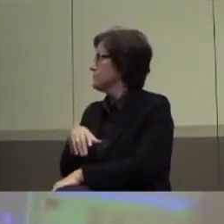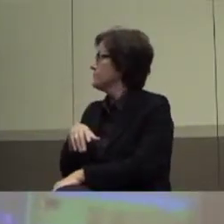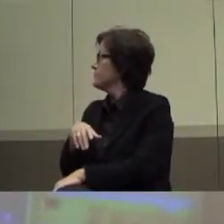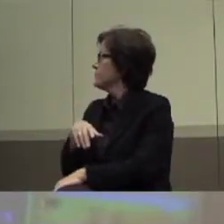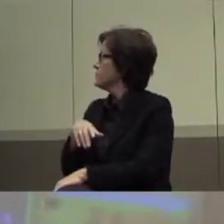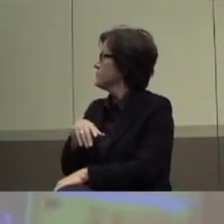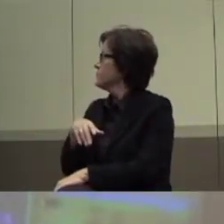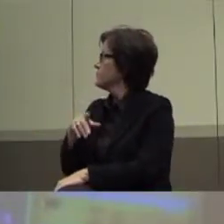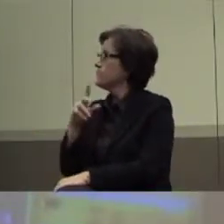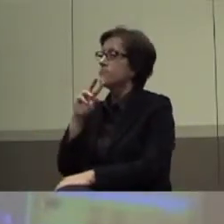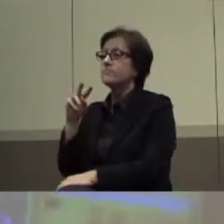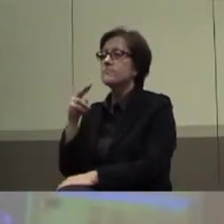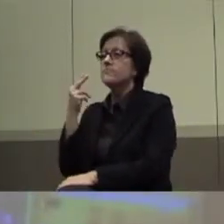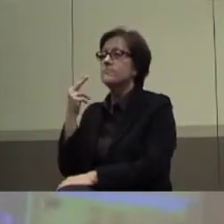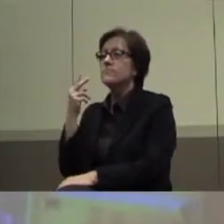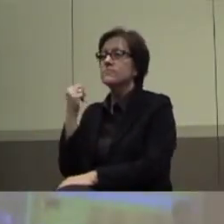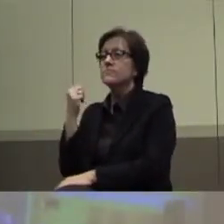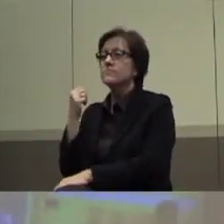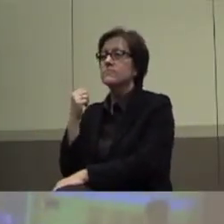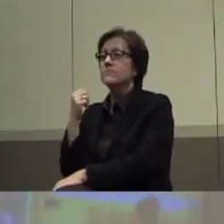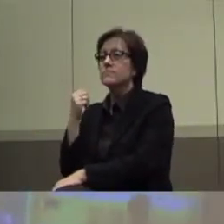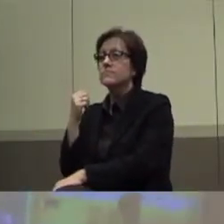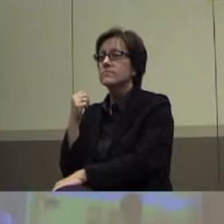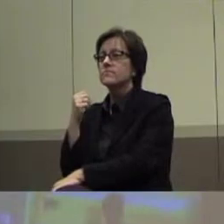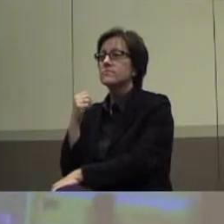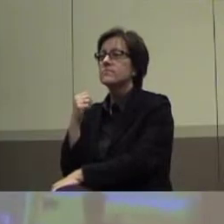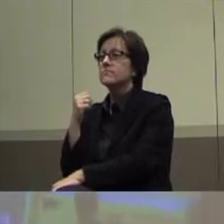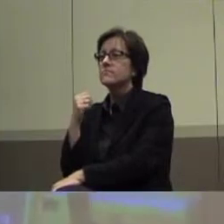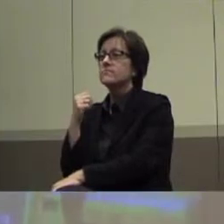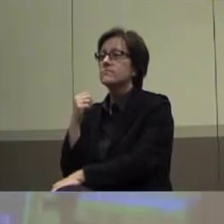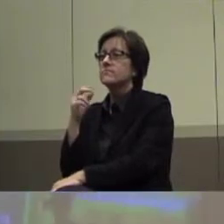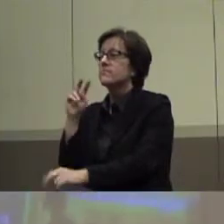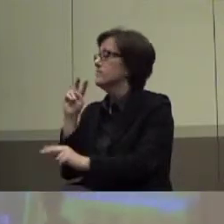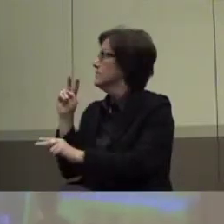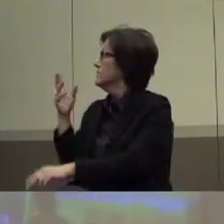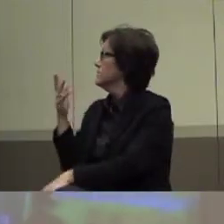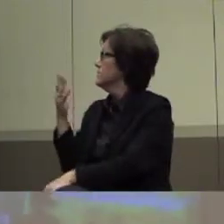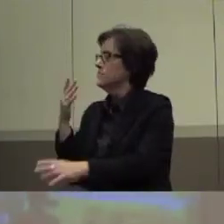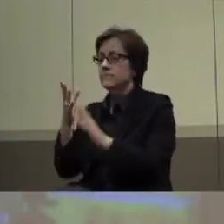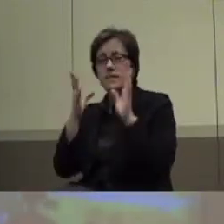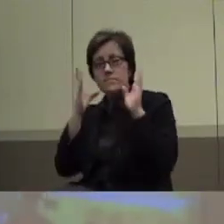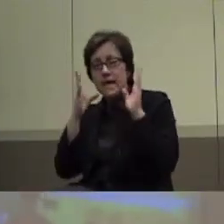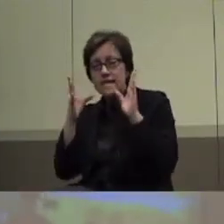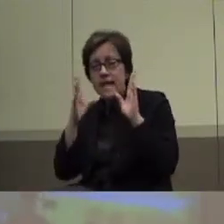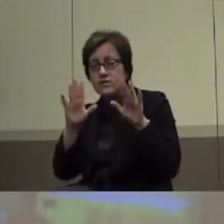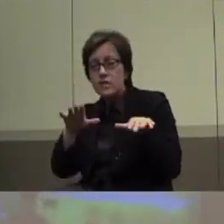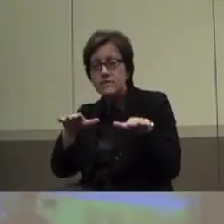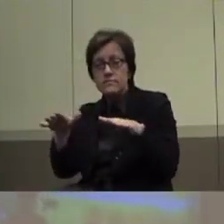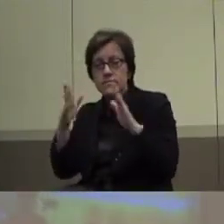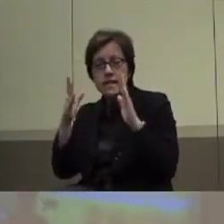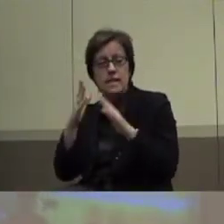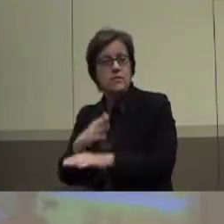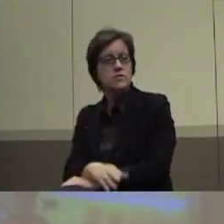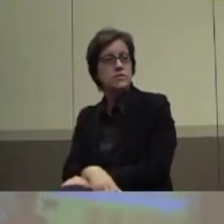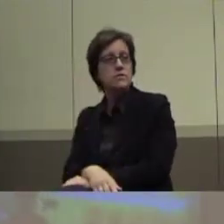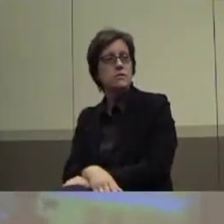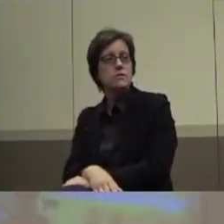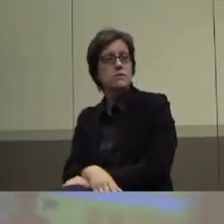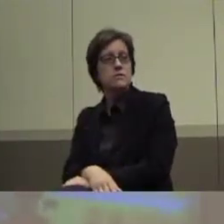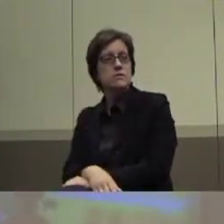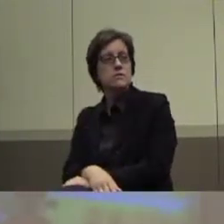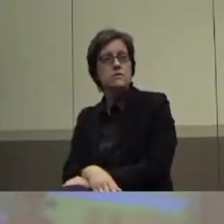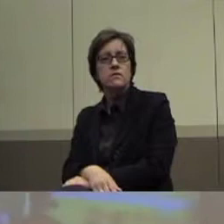Read all of those numbers now. Did anyone look at you yesterday when they went home from school? What about this morning when you eat breakfast? Anybody look at